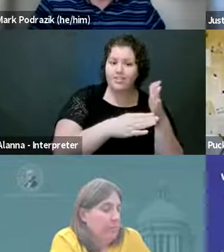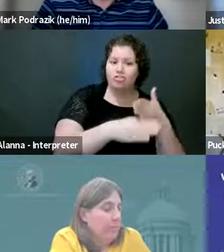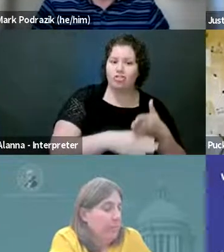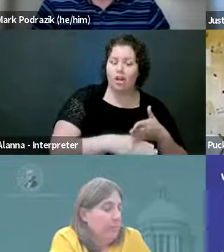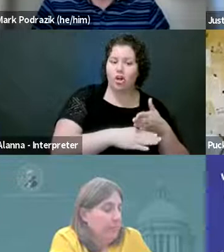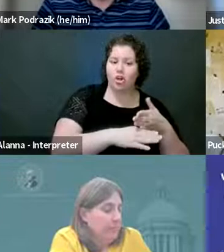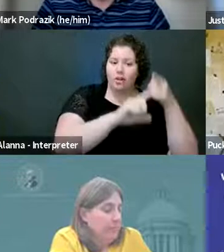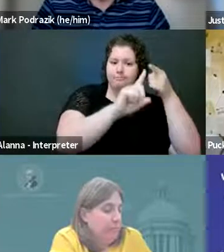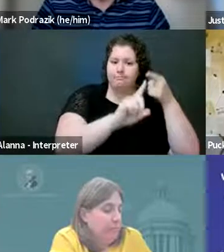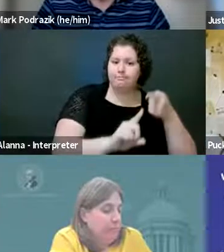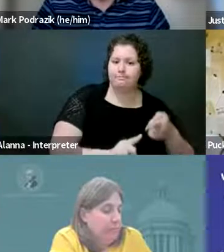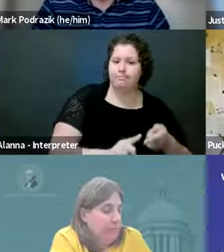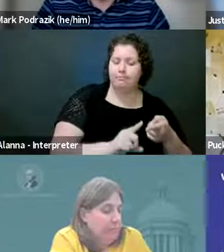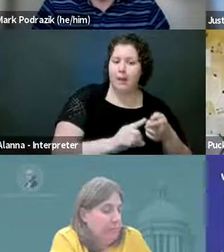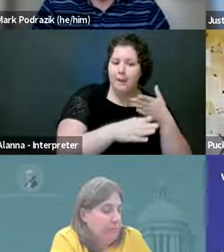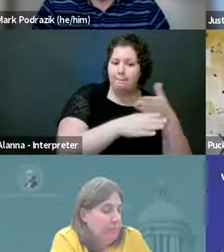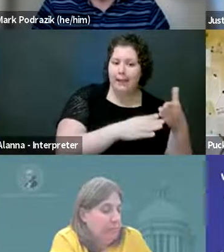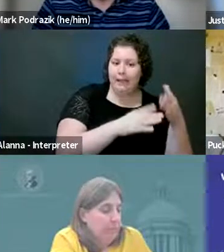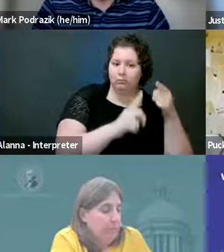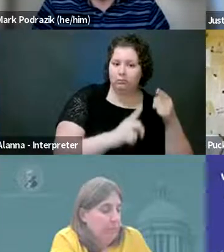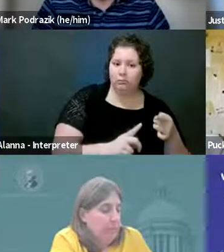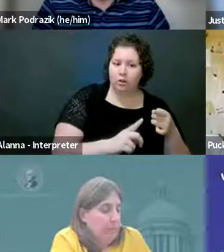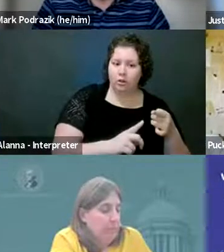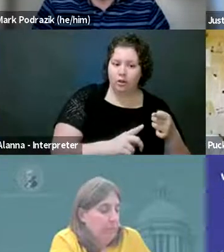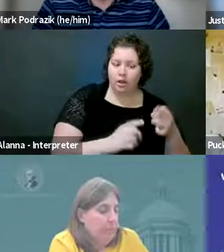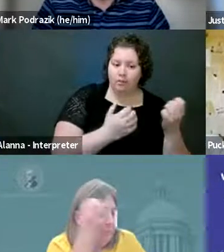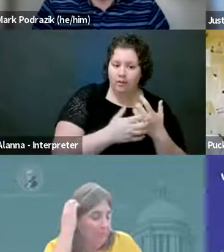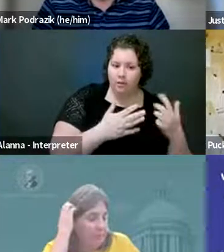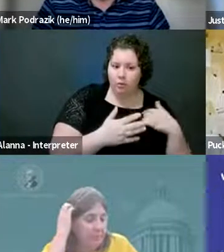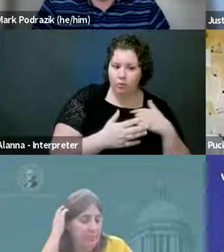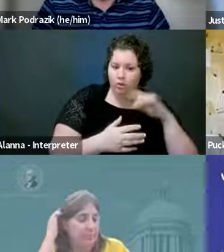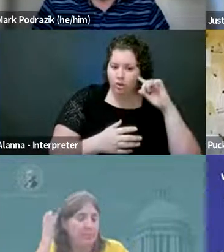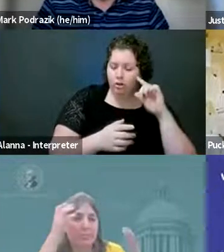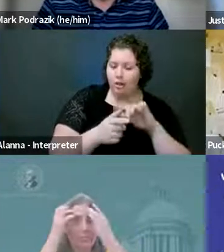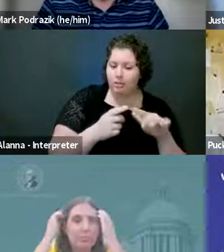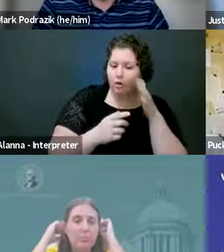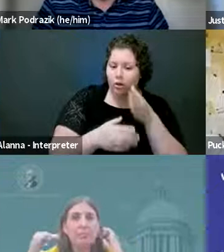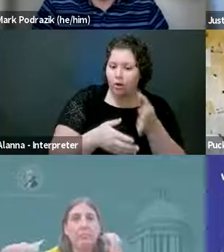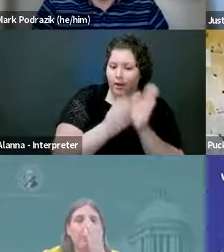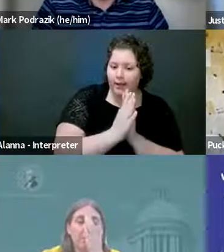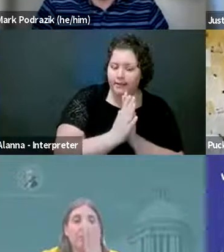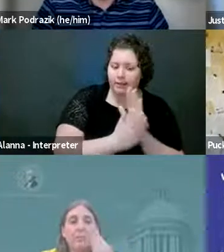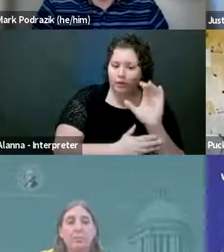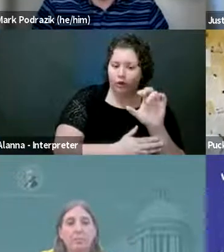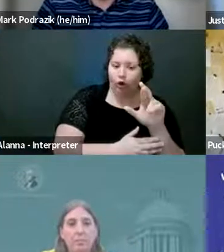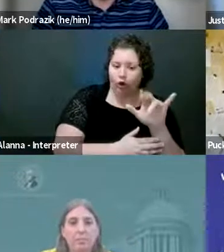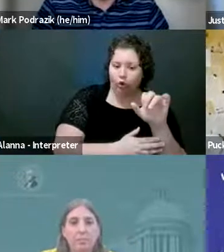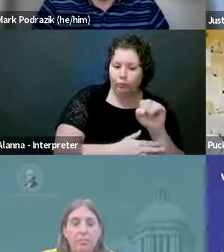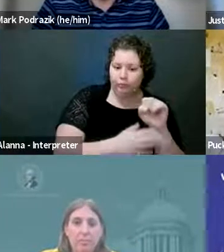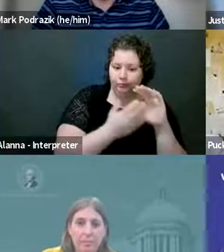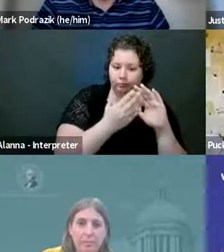of what they heard. I'm going to pause between each facilitator and ask CRIS committee members if there's anything important that we missed from that